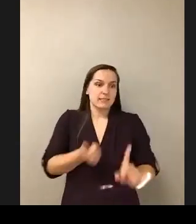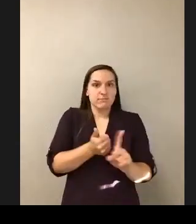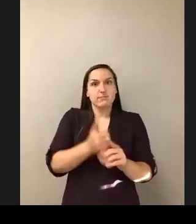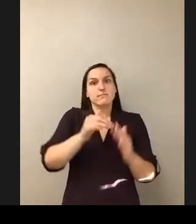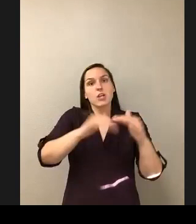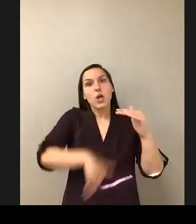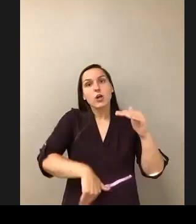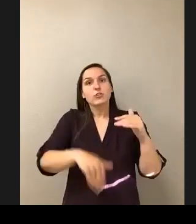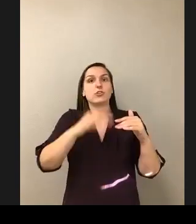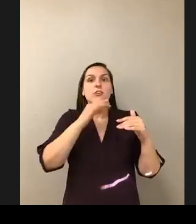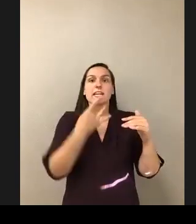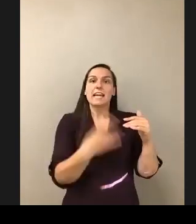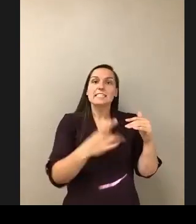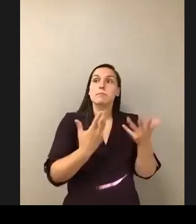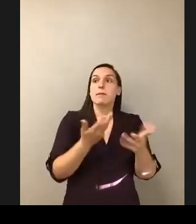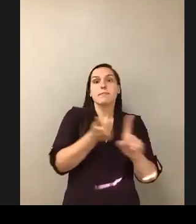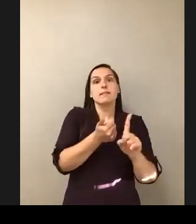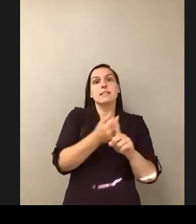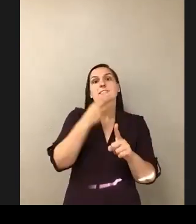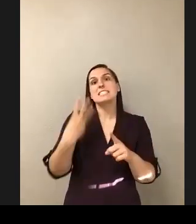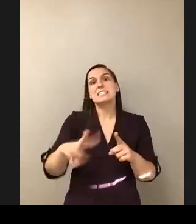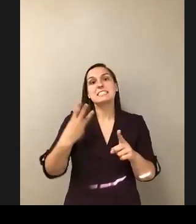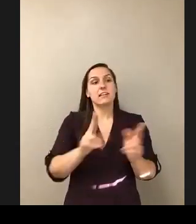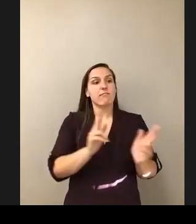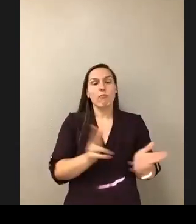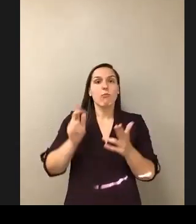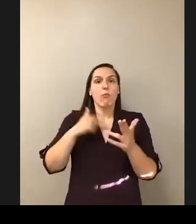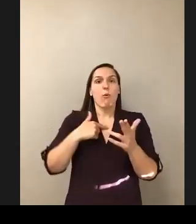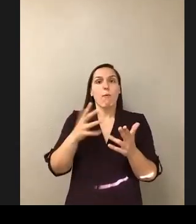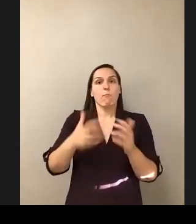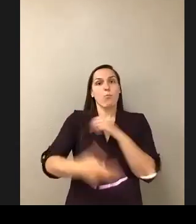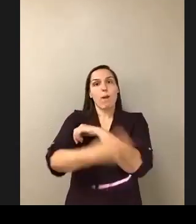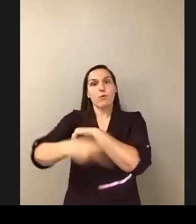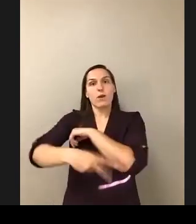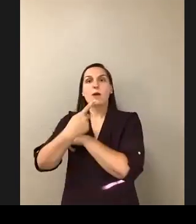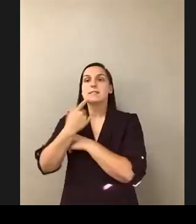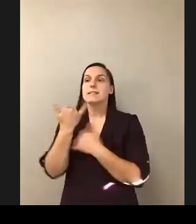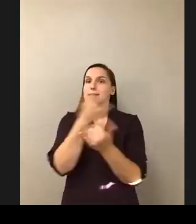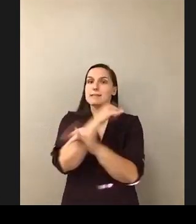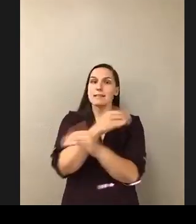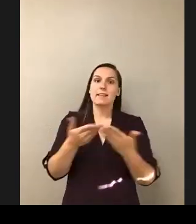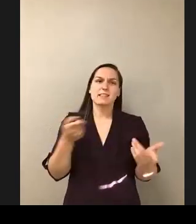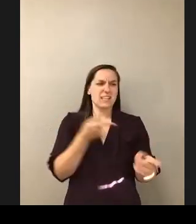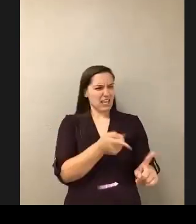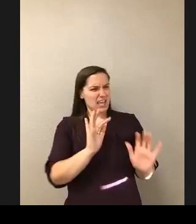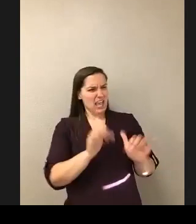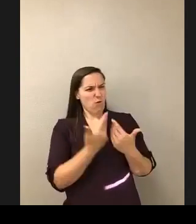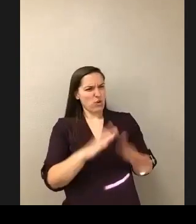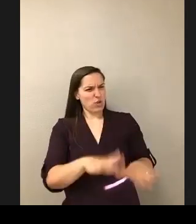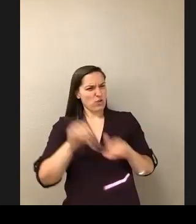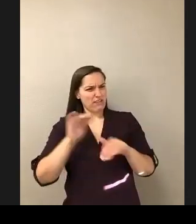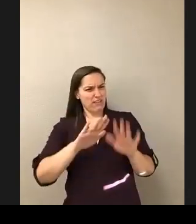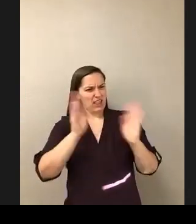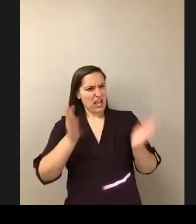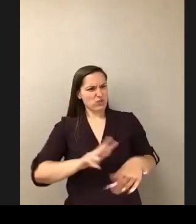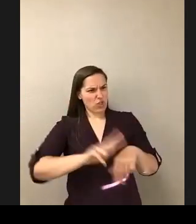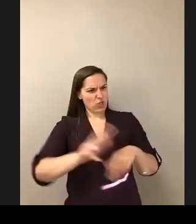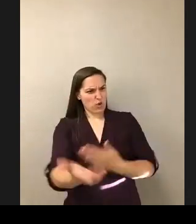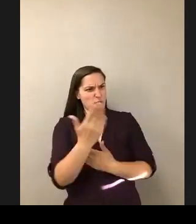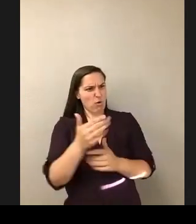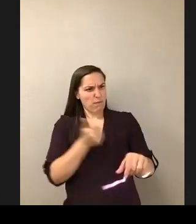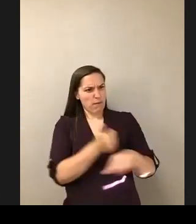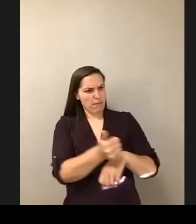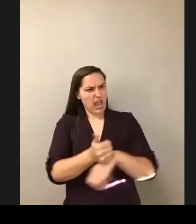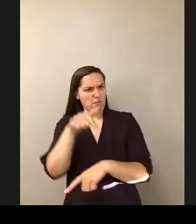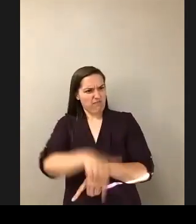16 and accused of an armed robbery. And I would say naive stuff like, well, how are you out the house at 3 a.m. to be accused of an armed robbery, right?